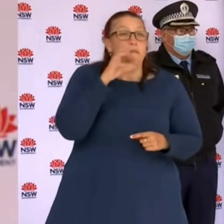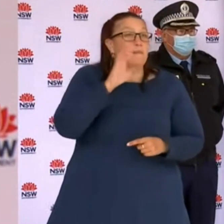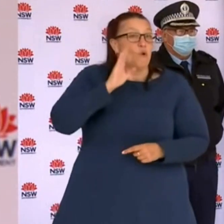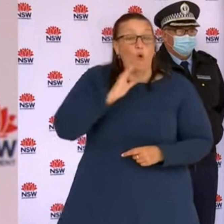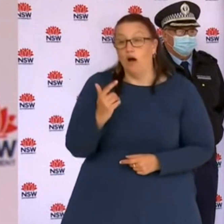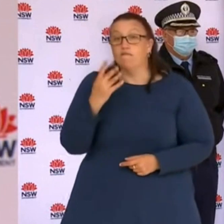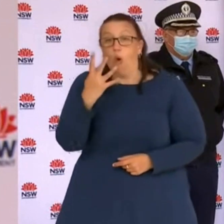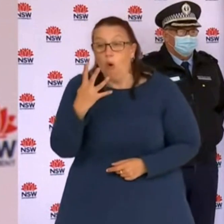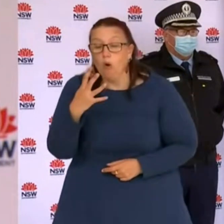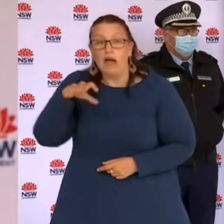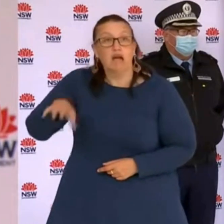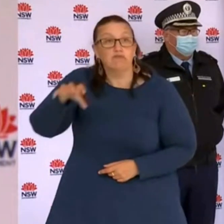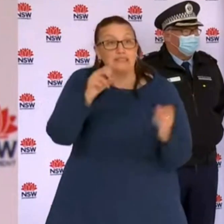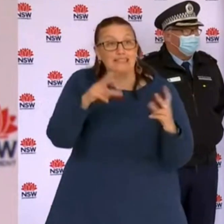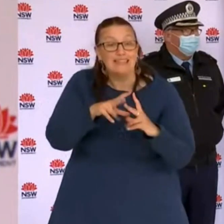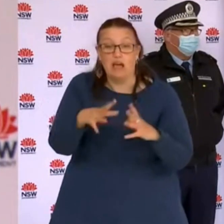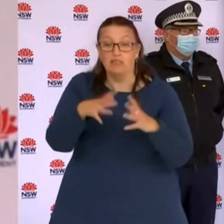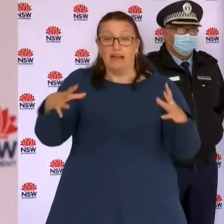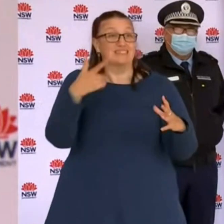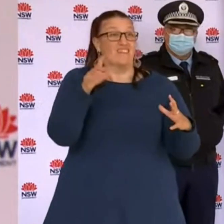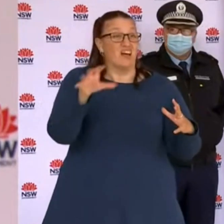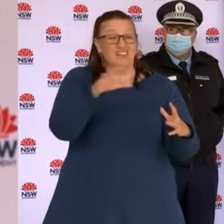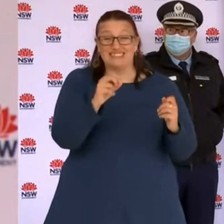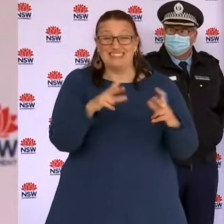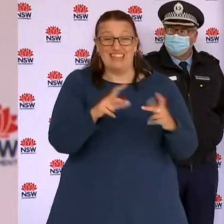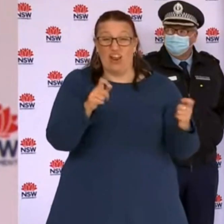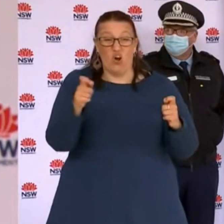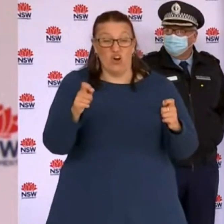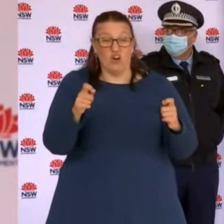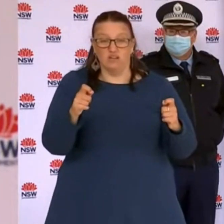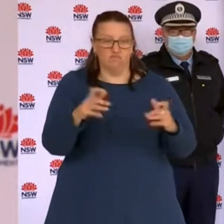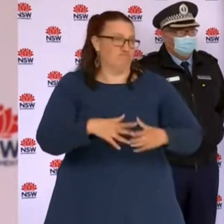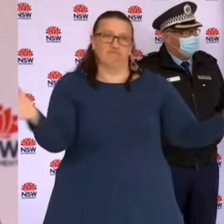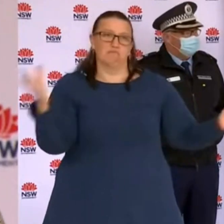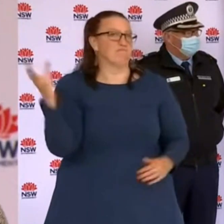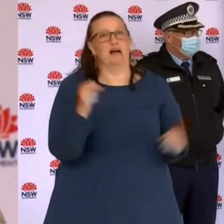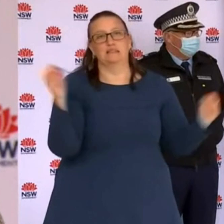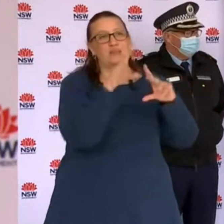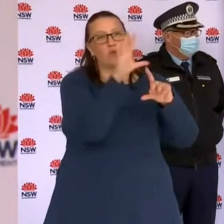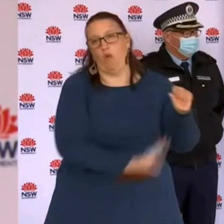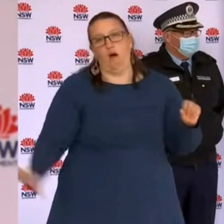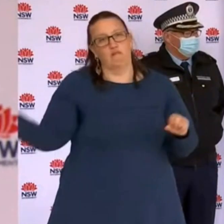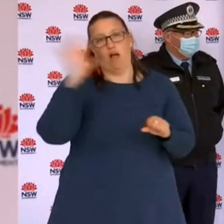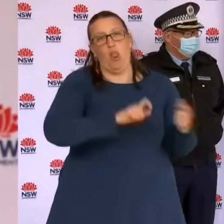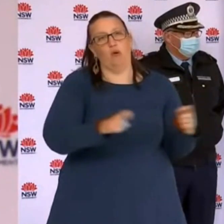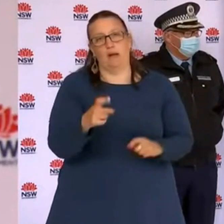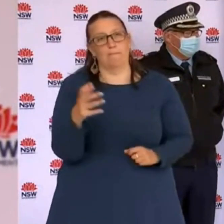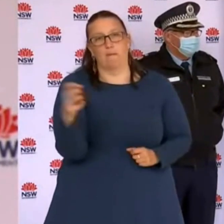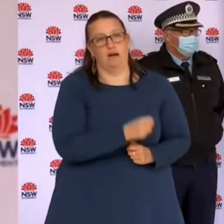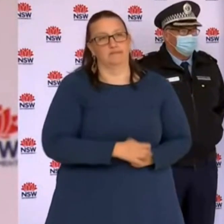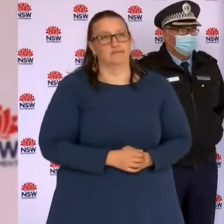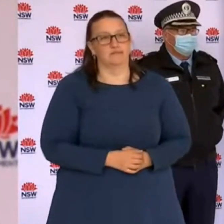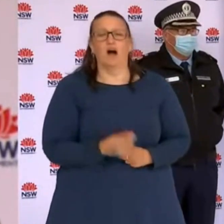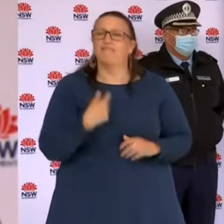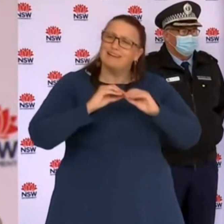lockdown. There is at no point I don't understand the impact of a lockdown. I think from the get-go on the journey,